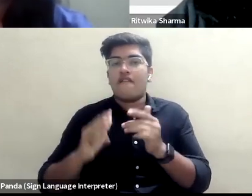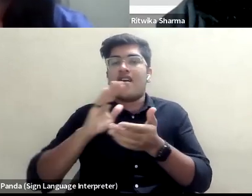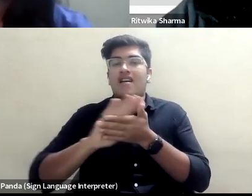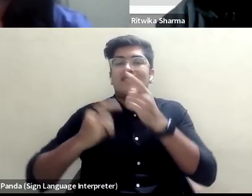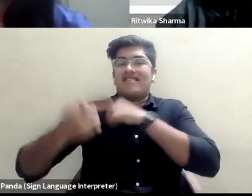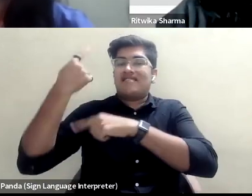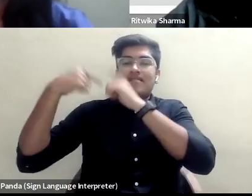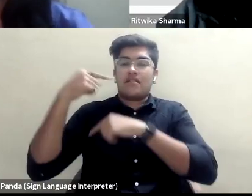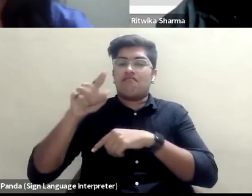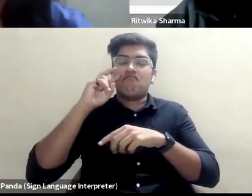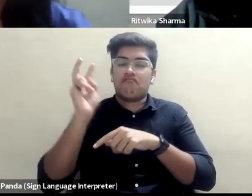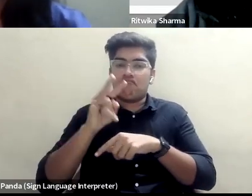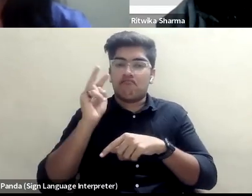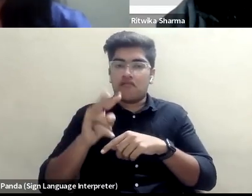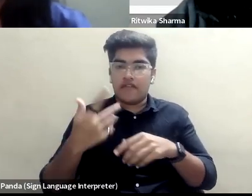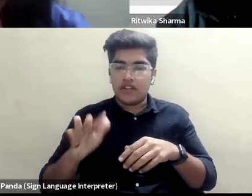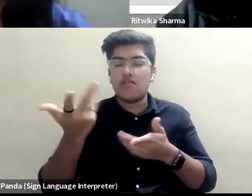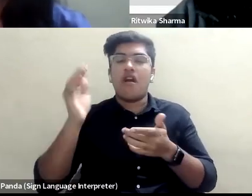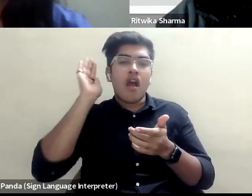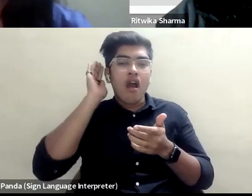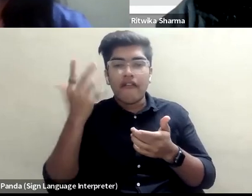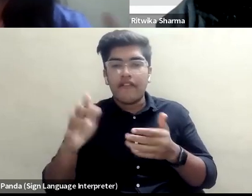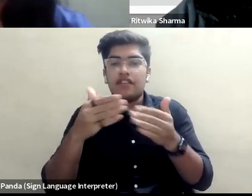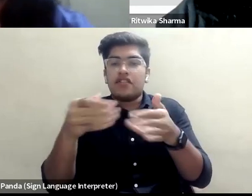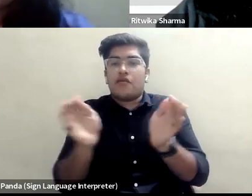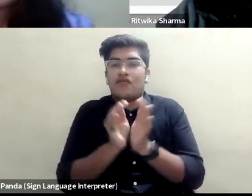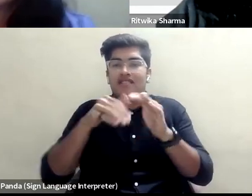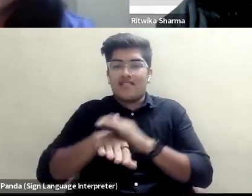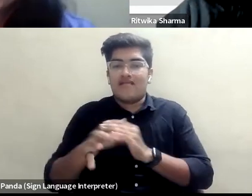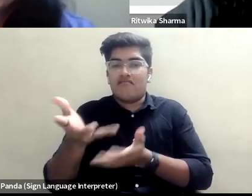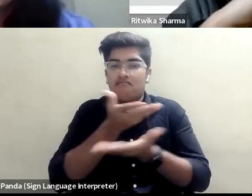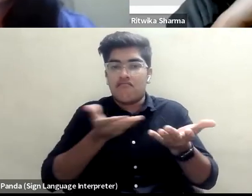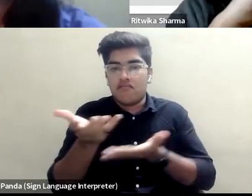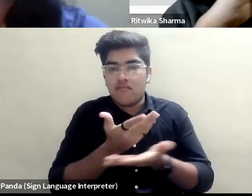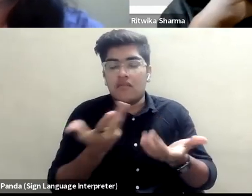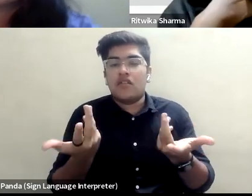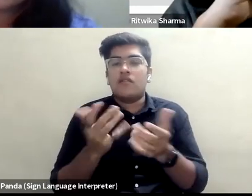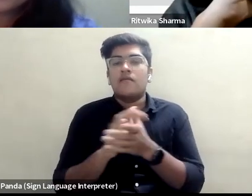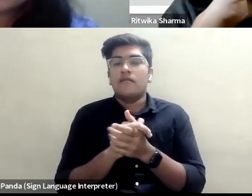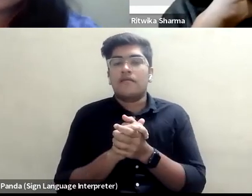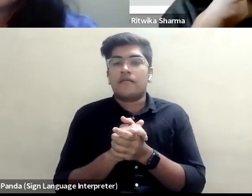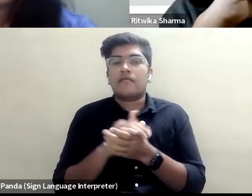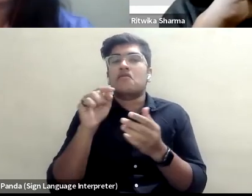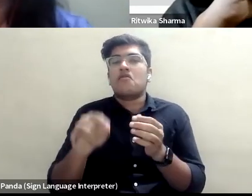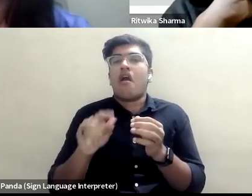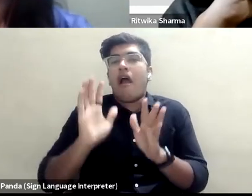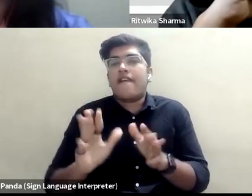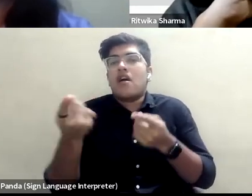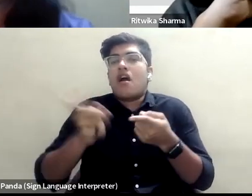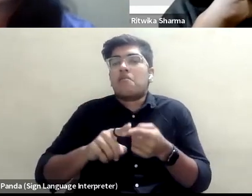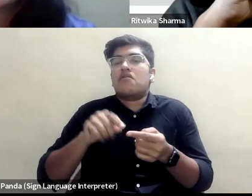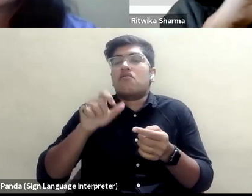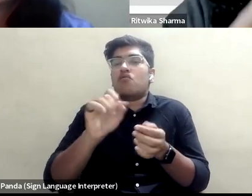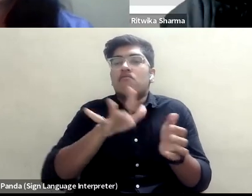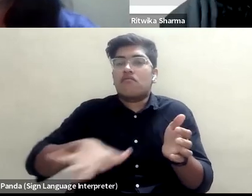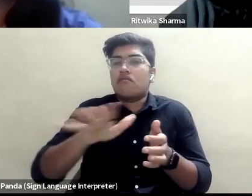they have heard from communities that become community narratives. This used to happen in our